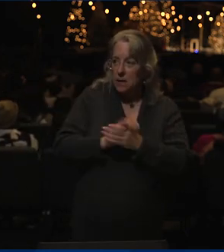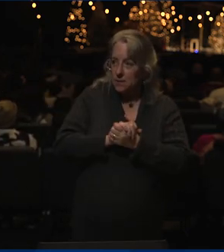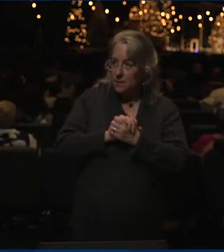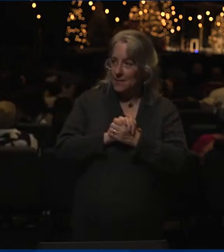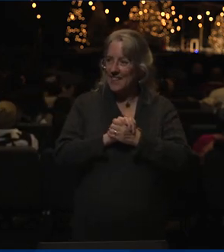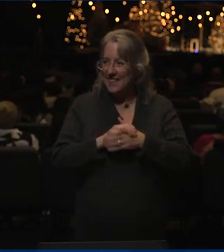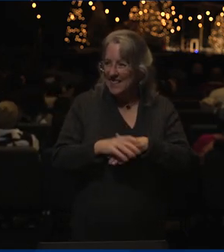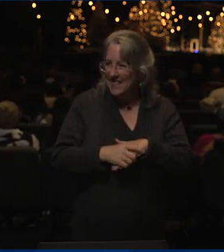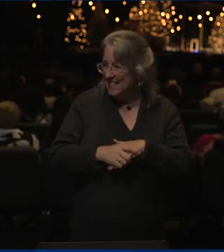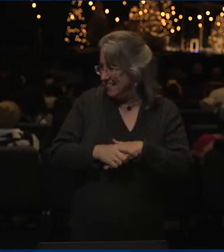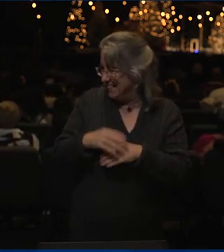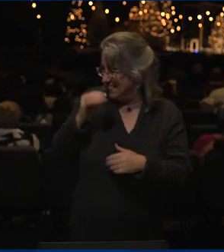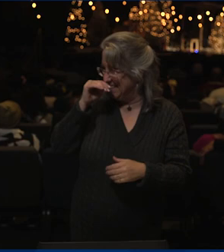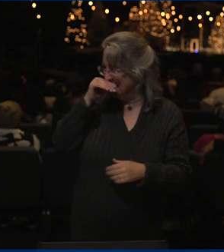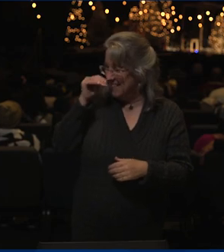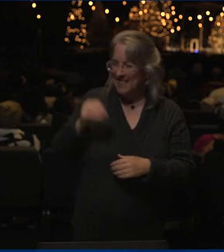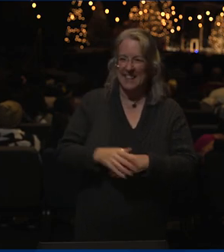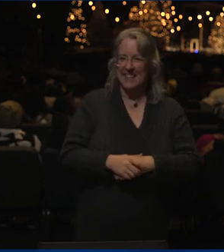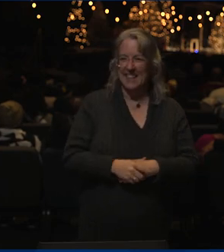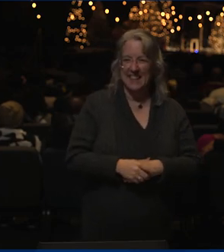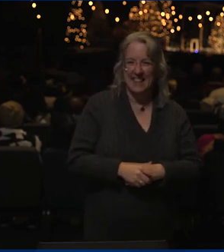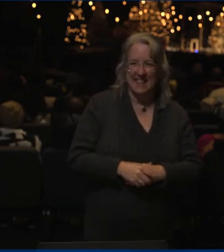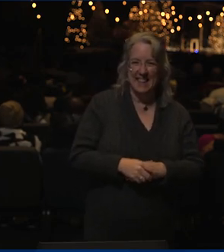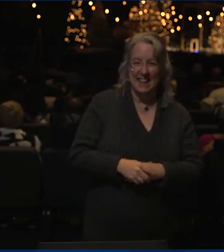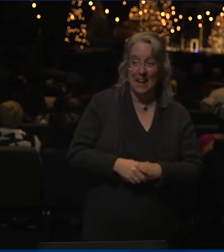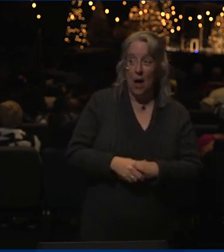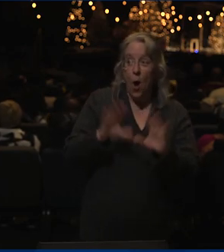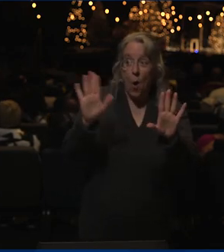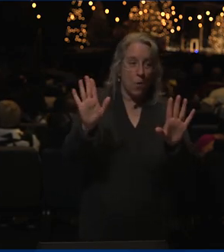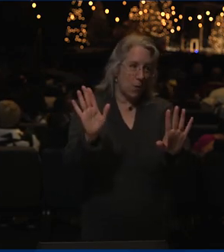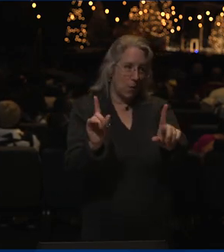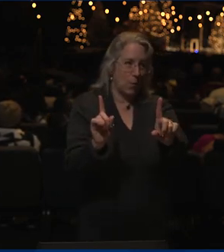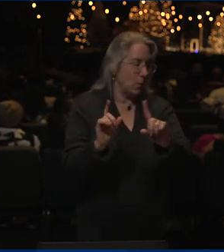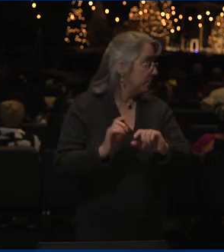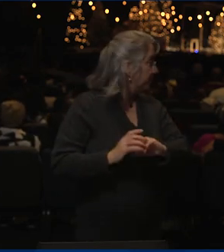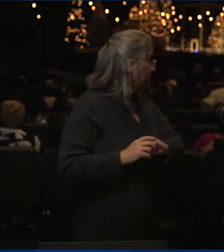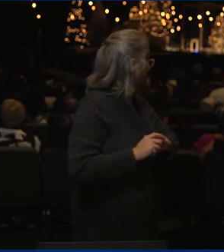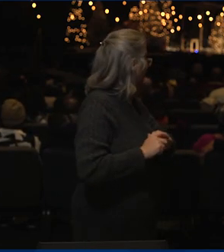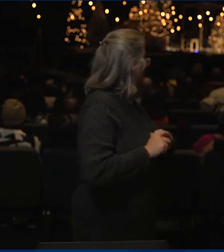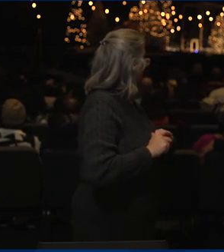right, let's move on. Oh, you know what I need to do? One moment.